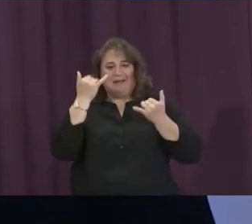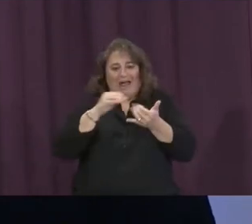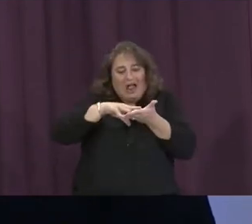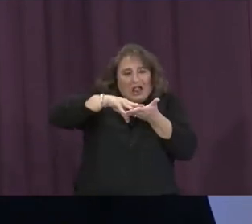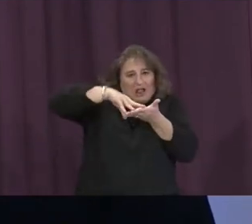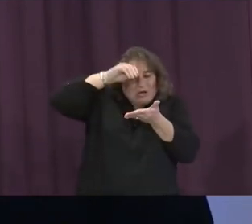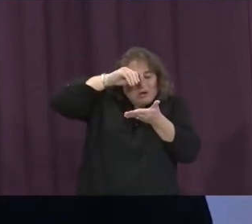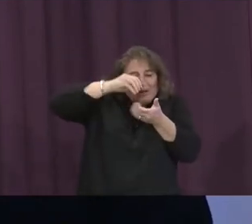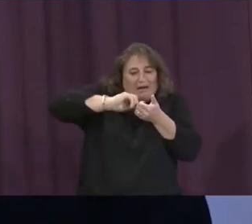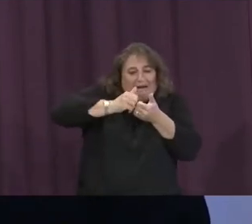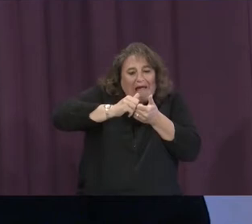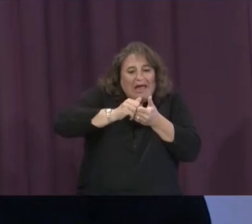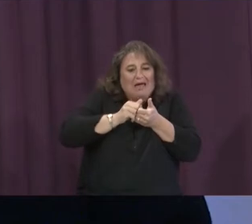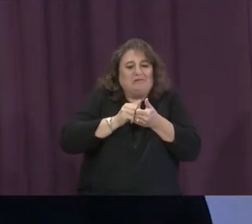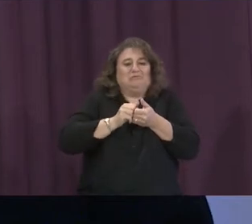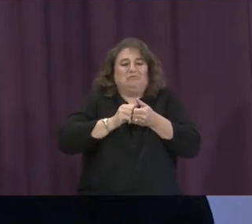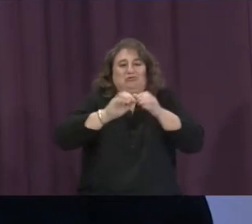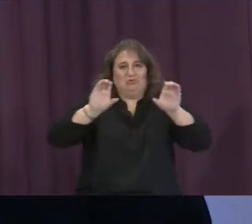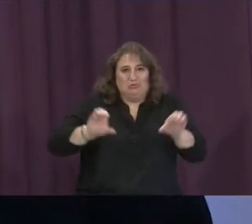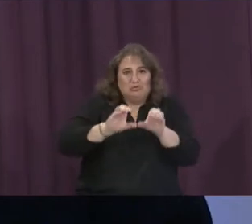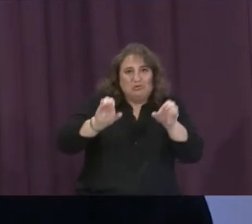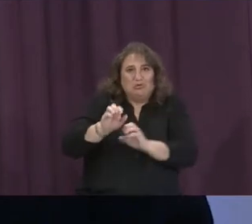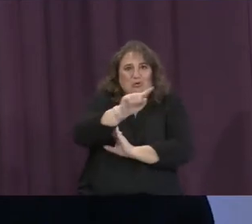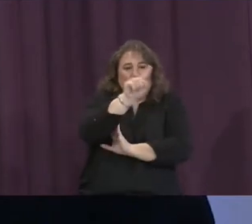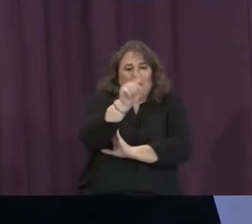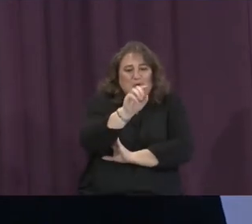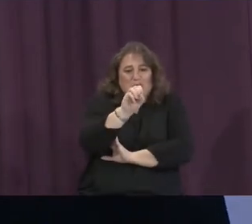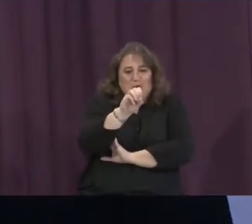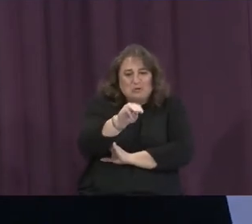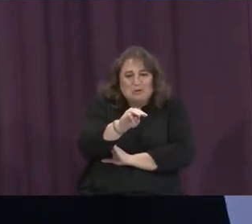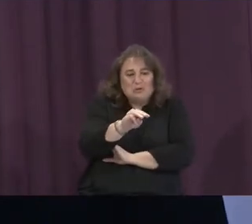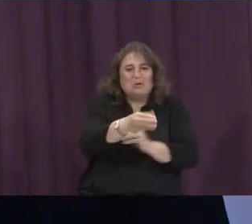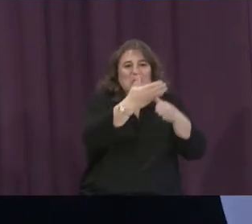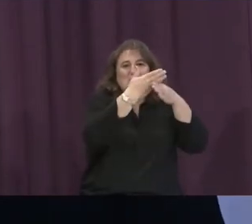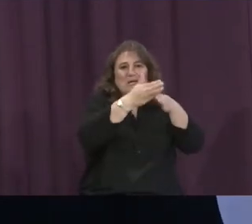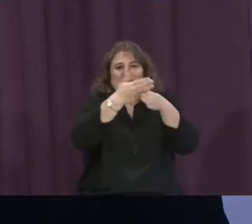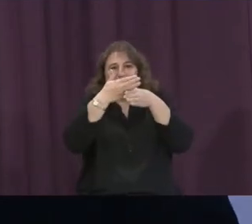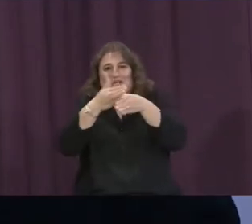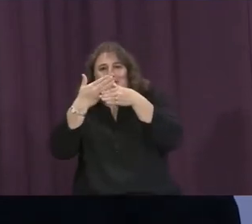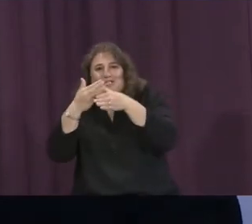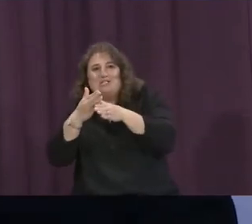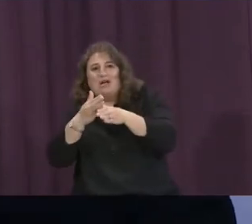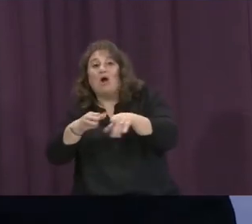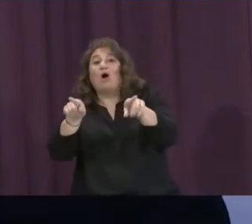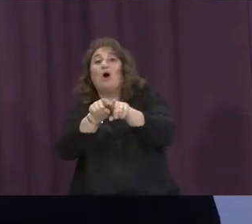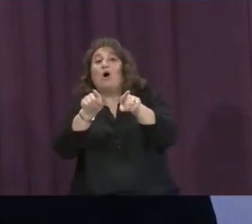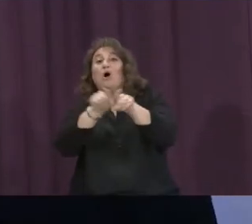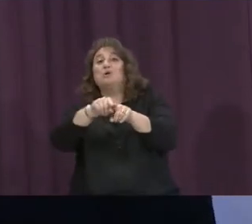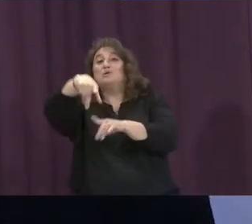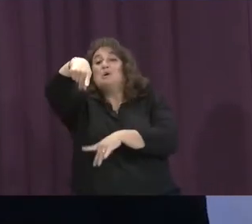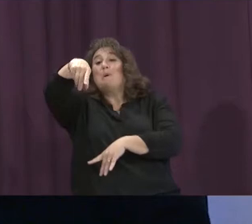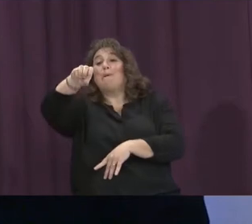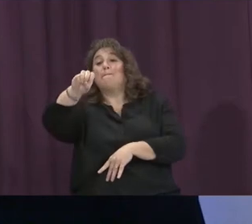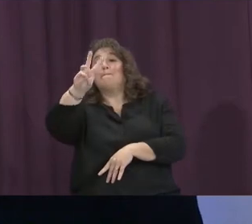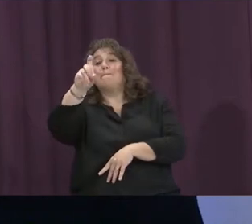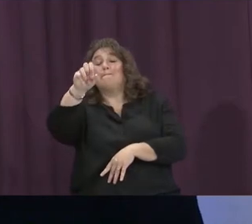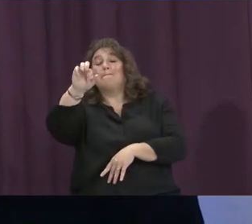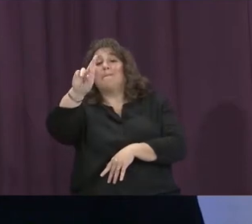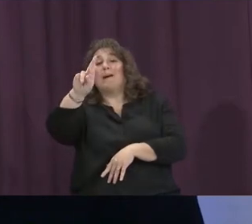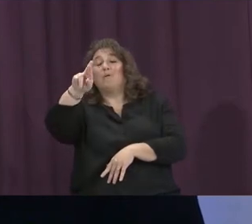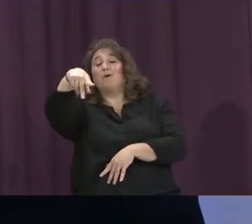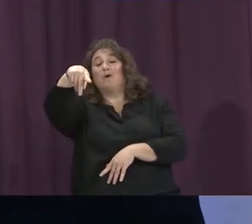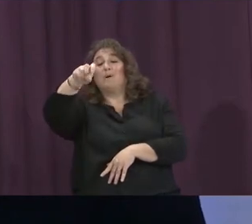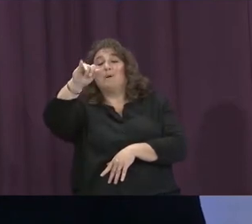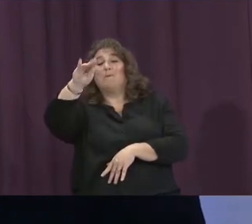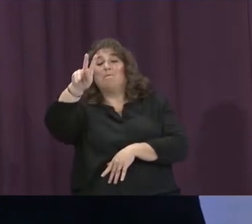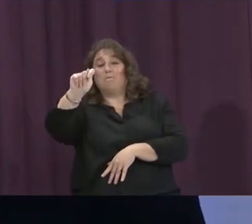share things on zoom, learning how to make a PowerPoint and then how to share that on zoom. It's huge. And so, um,